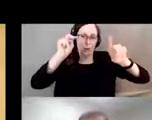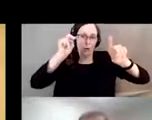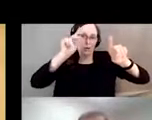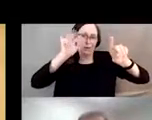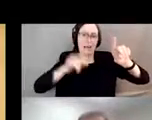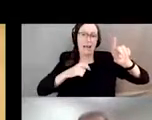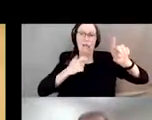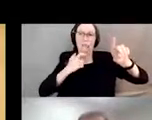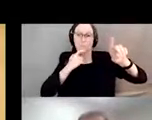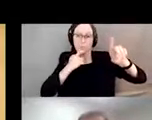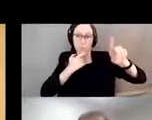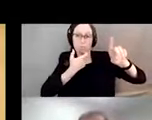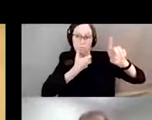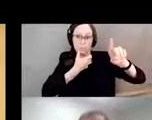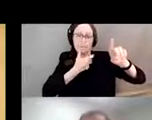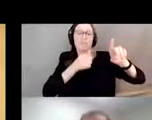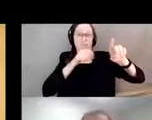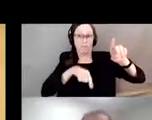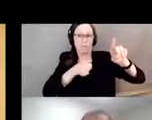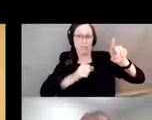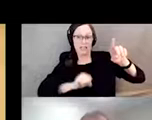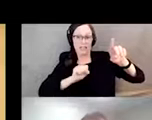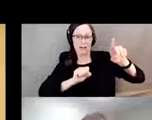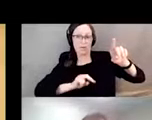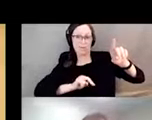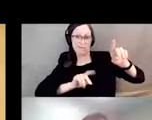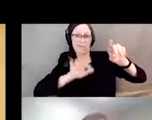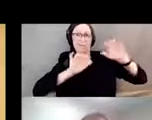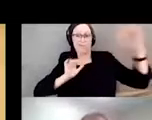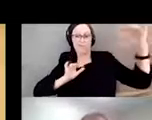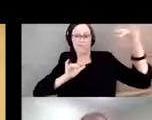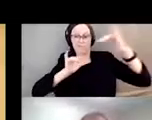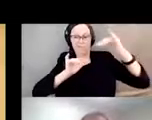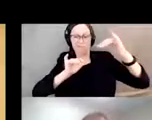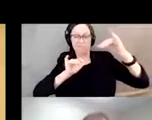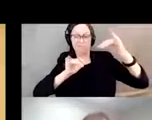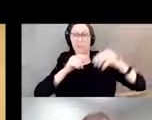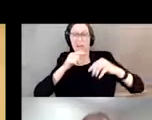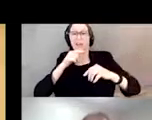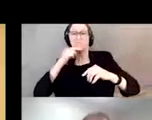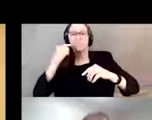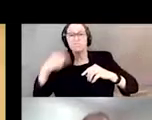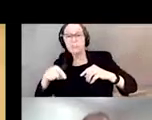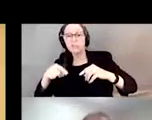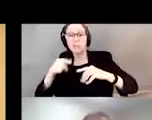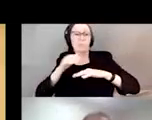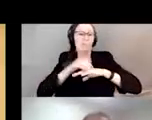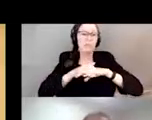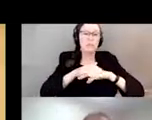Britain coming from the south. Okay, and neither Russia nor Britain want to directly control